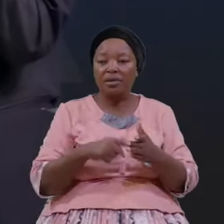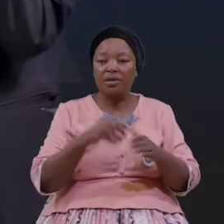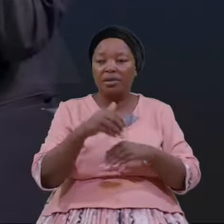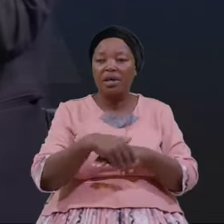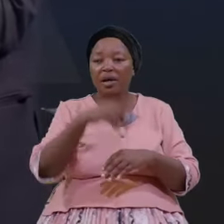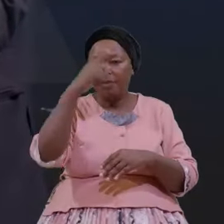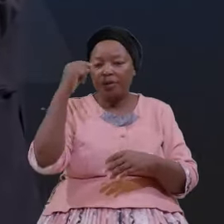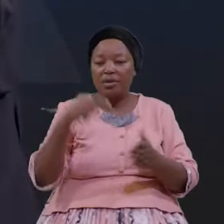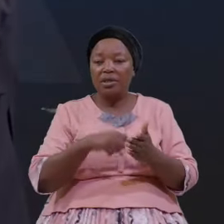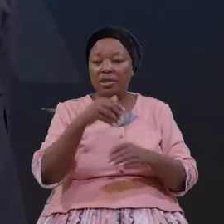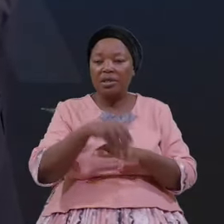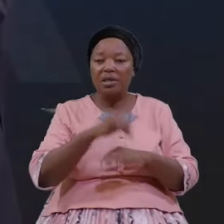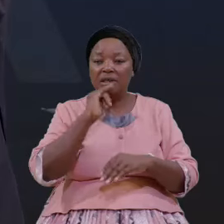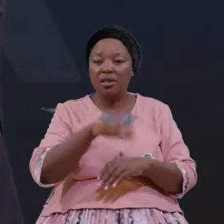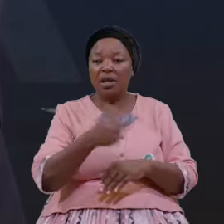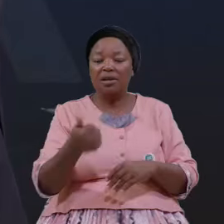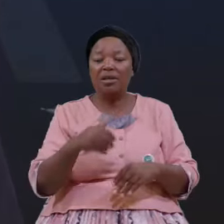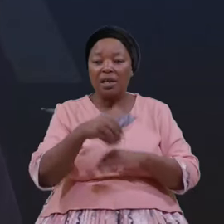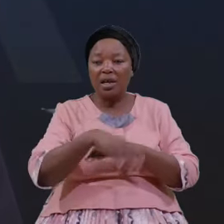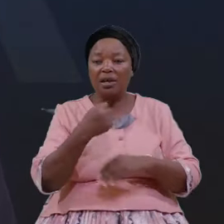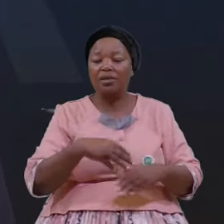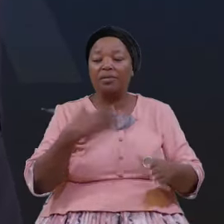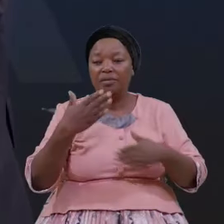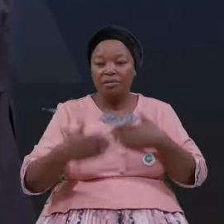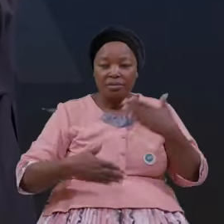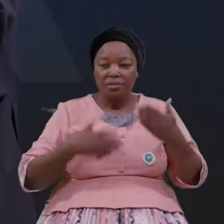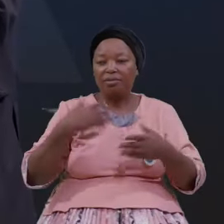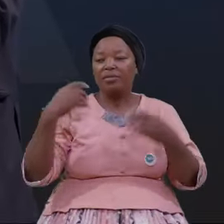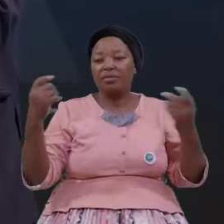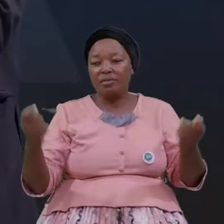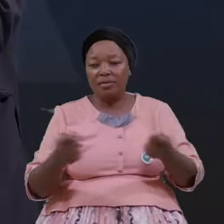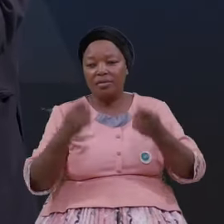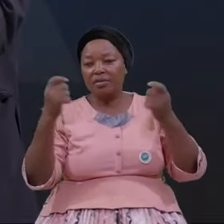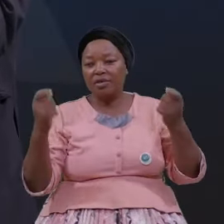night of jubilation to the glory of the Lord.